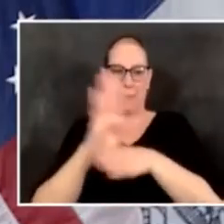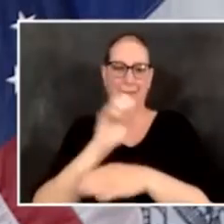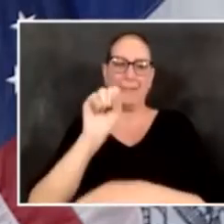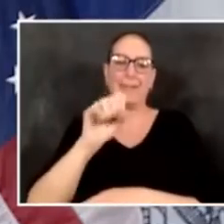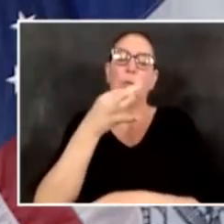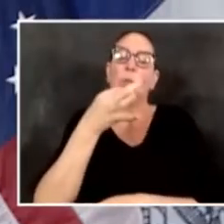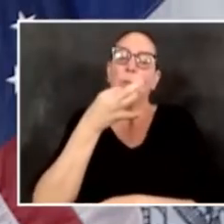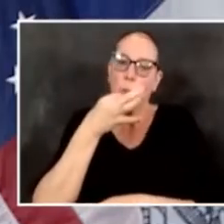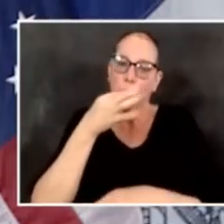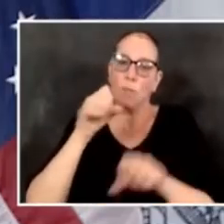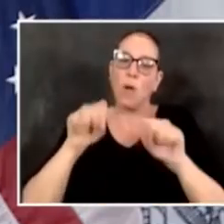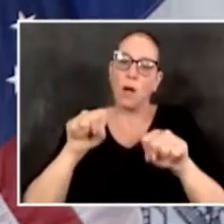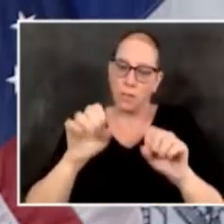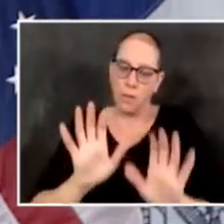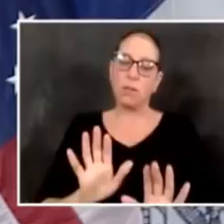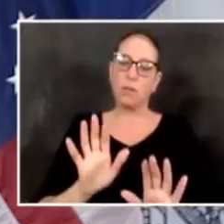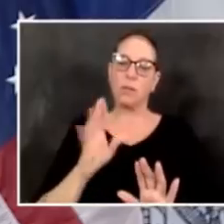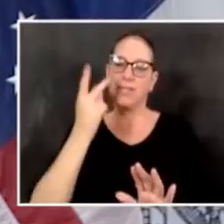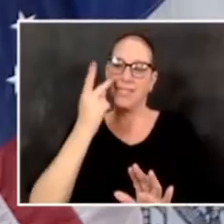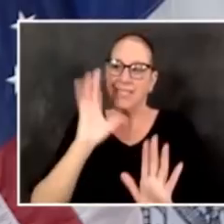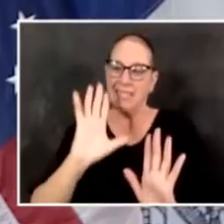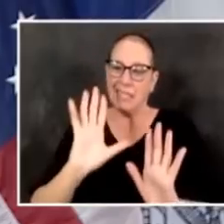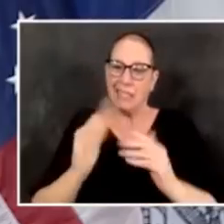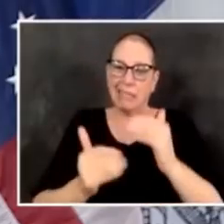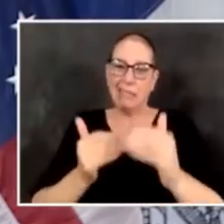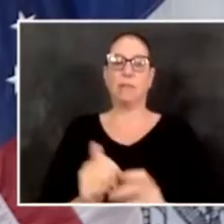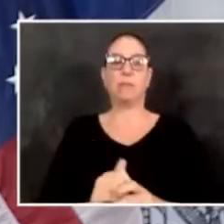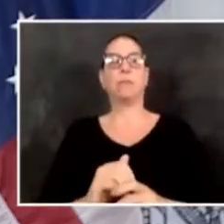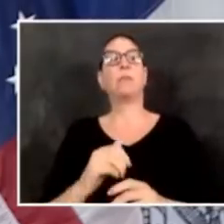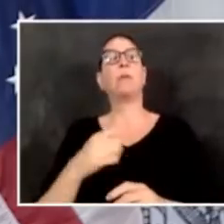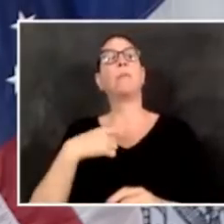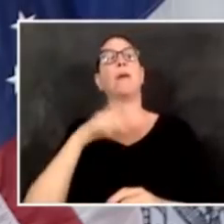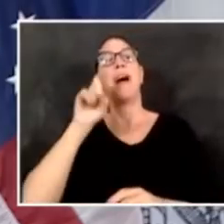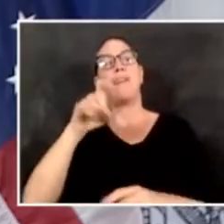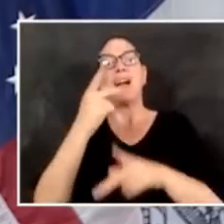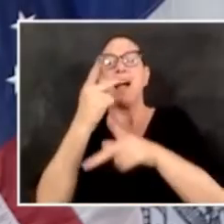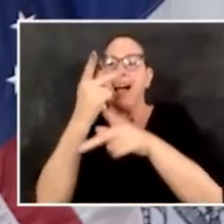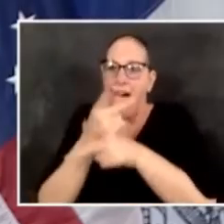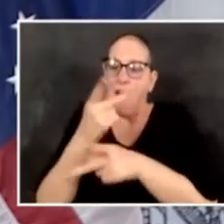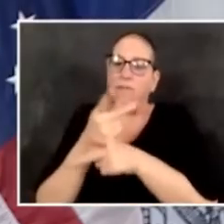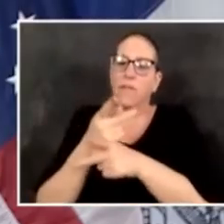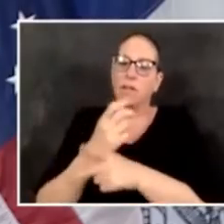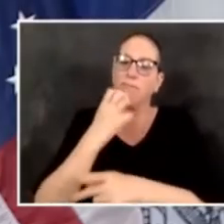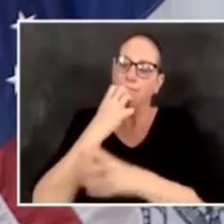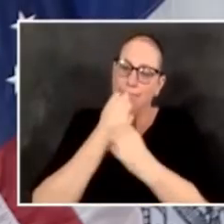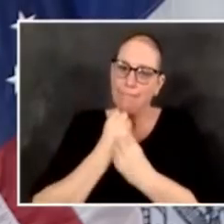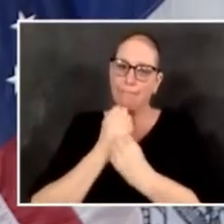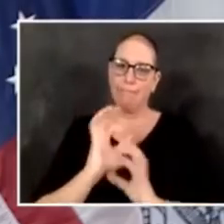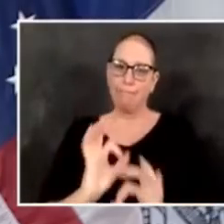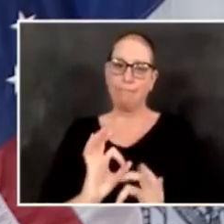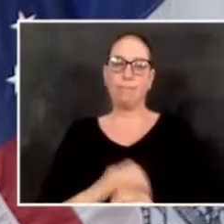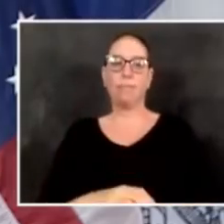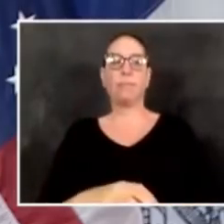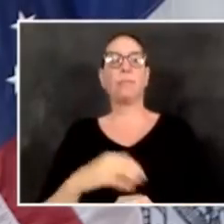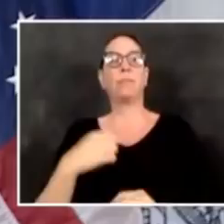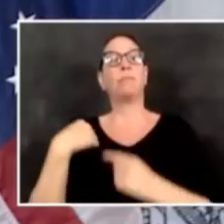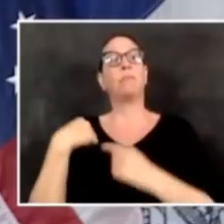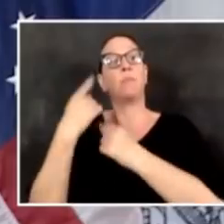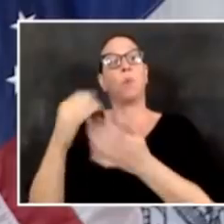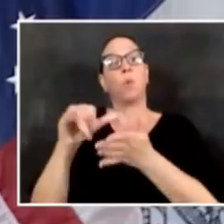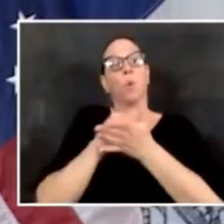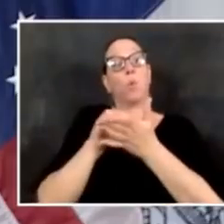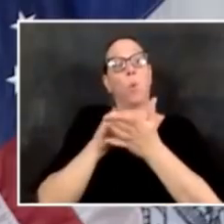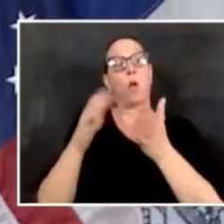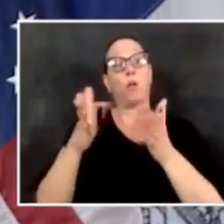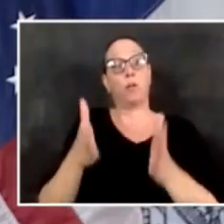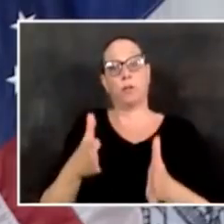the social distancing and all the other pieces that we need, we wouldn't be able to talk about reopening small business. So job